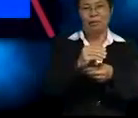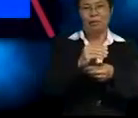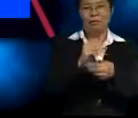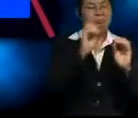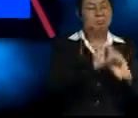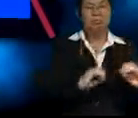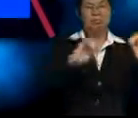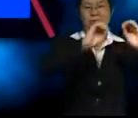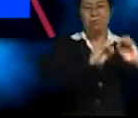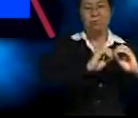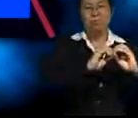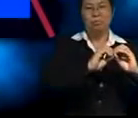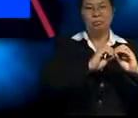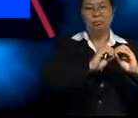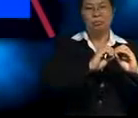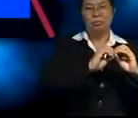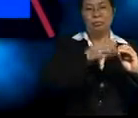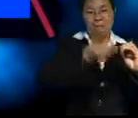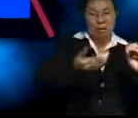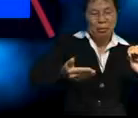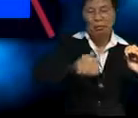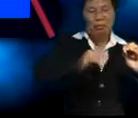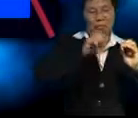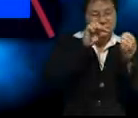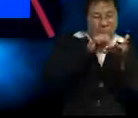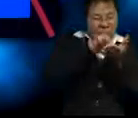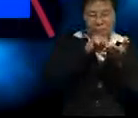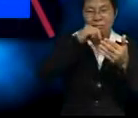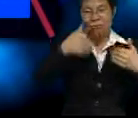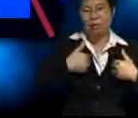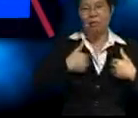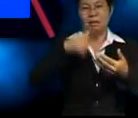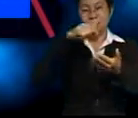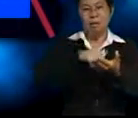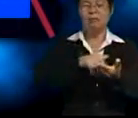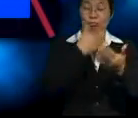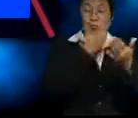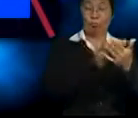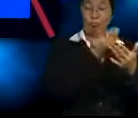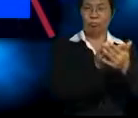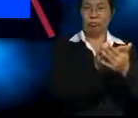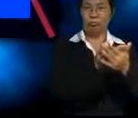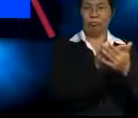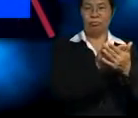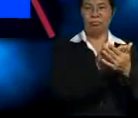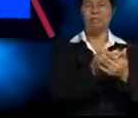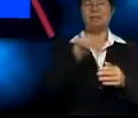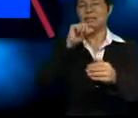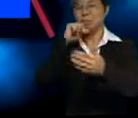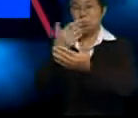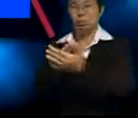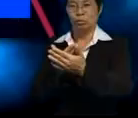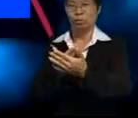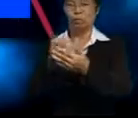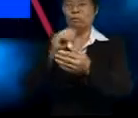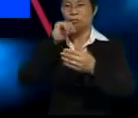distilled water is free from suspended materials. Disadvantages: Distilled water is free from minerals